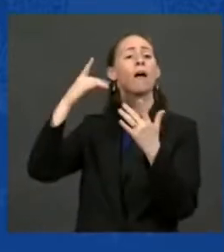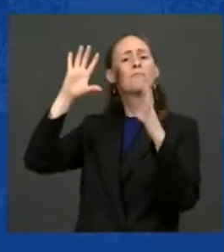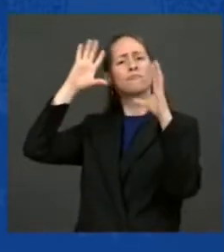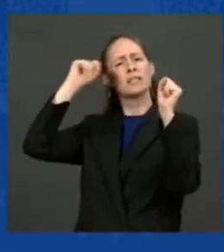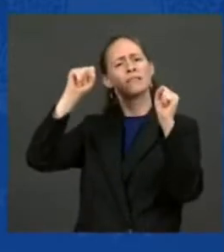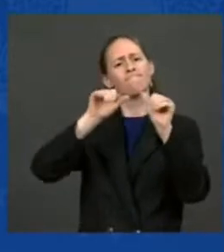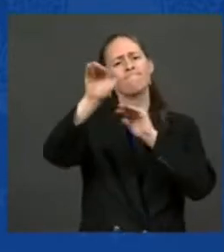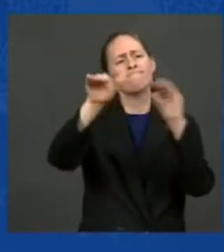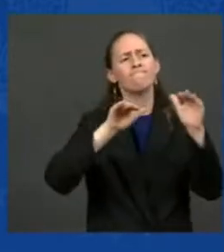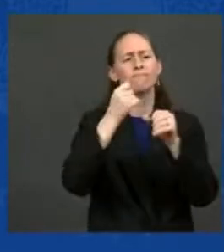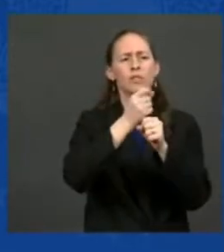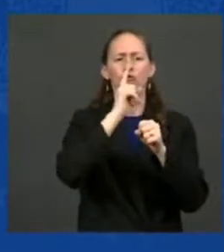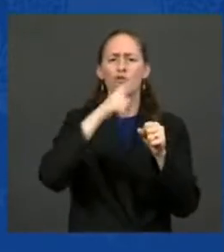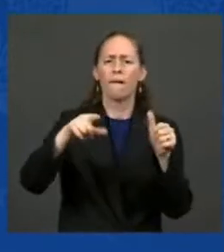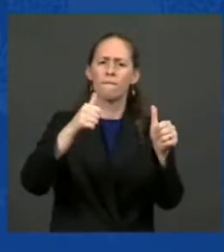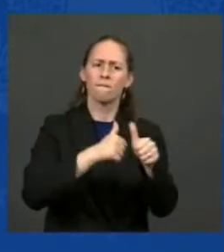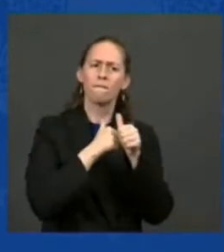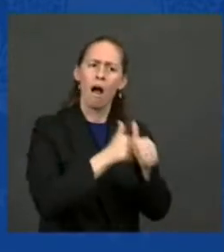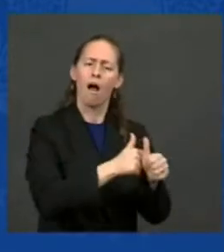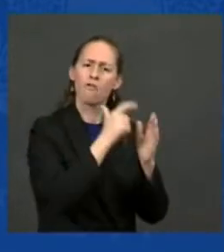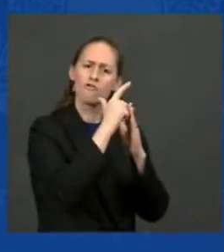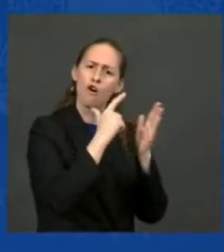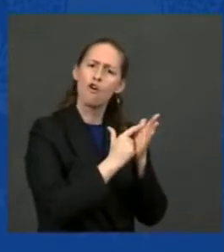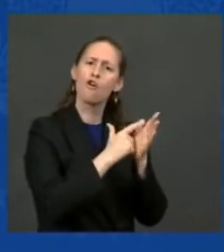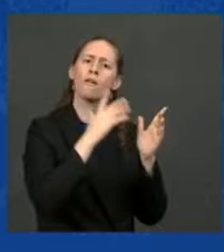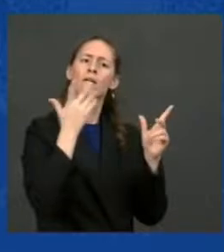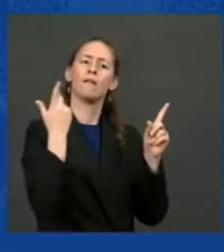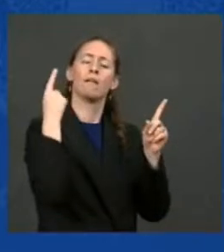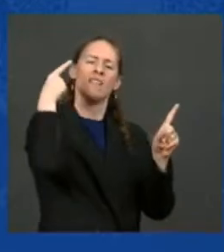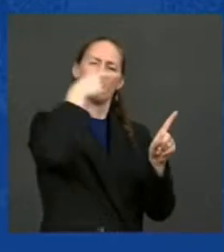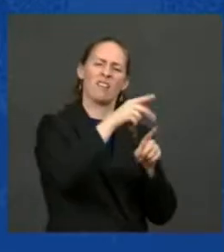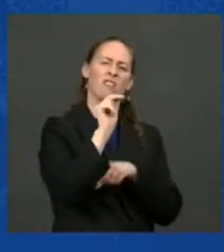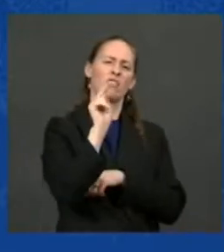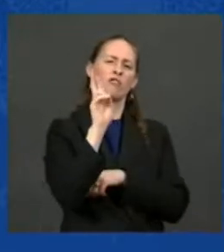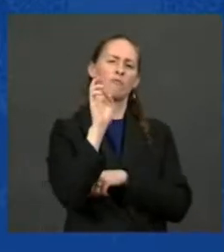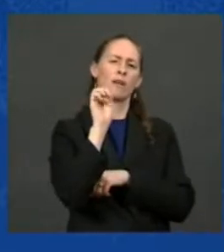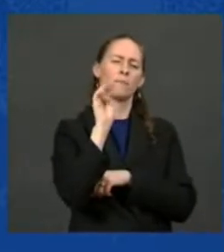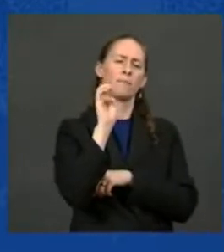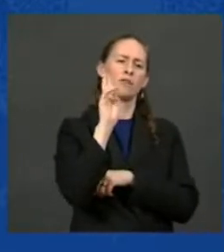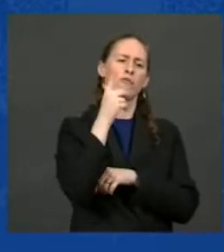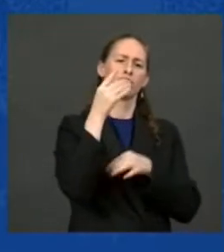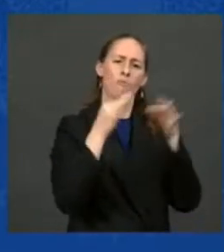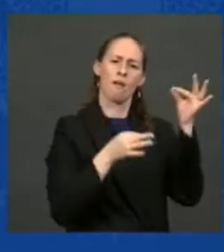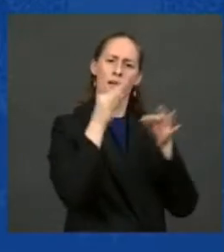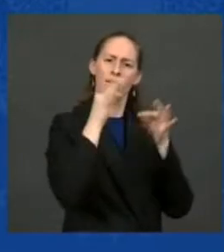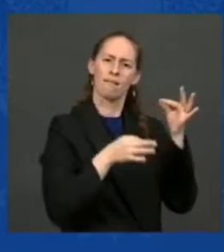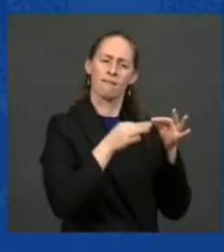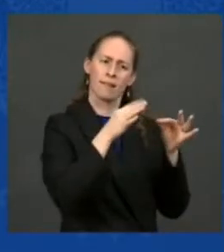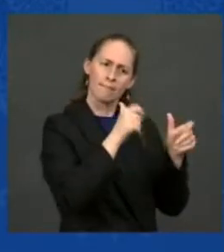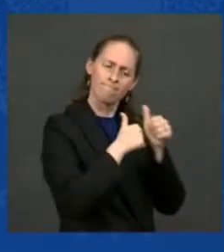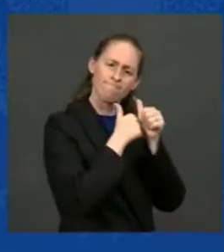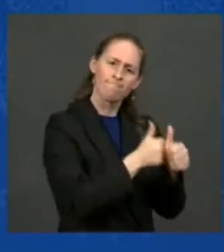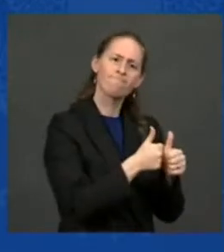Nuremberg 75 years ago. I am very grateful to my dear, dear friend, our President, for coming